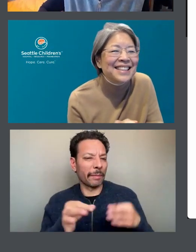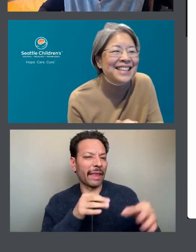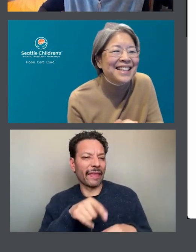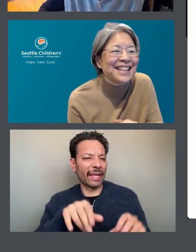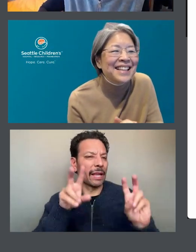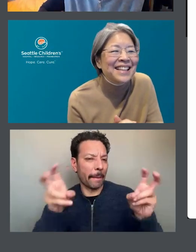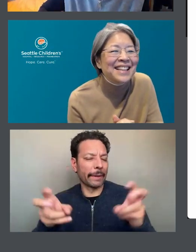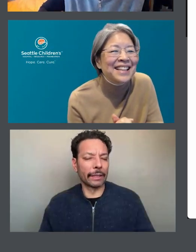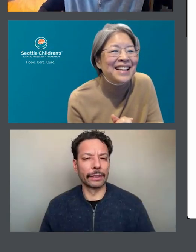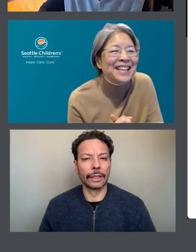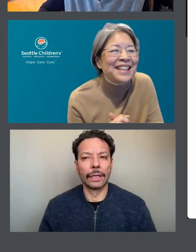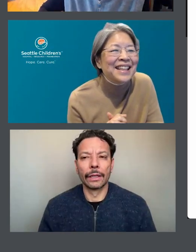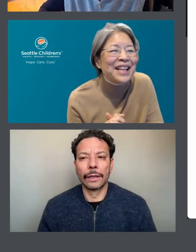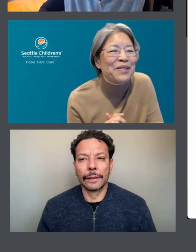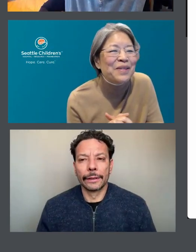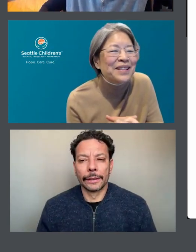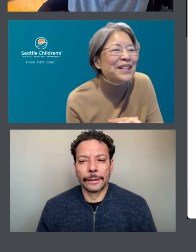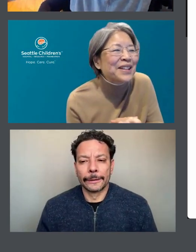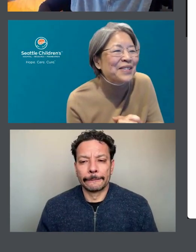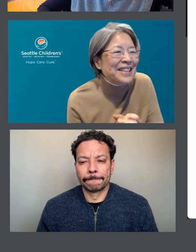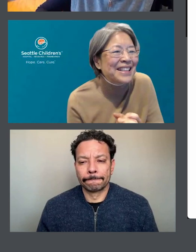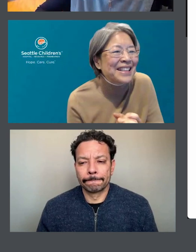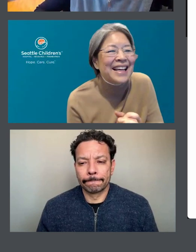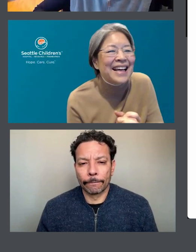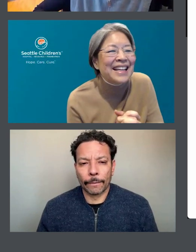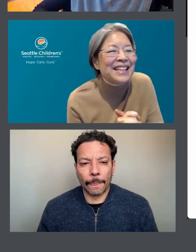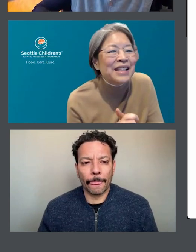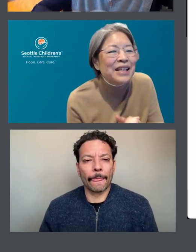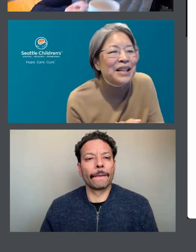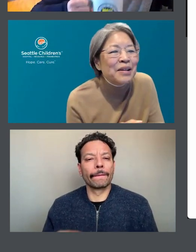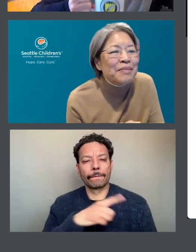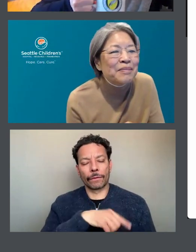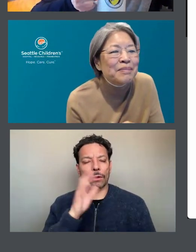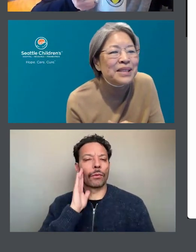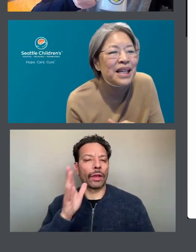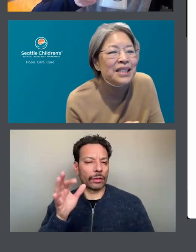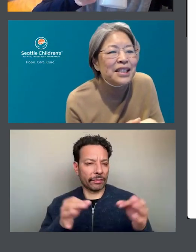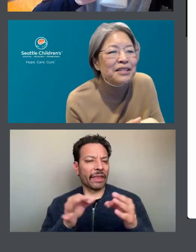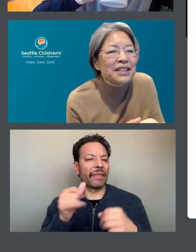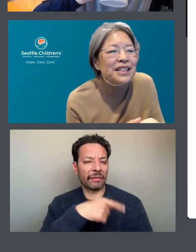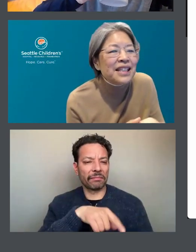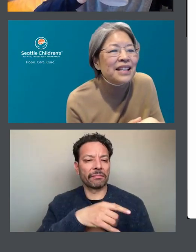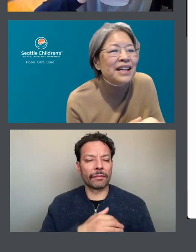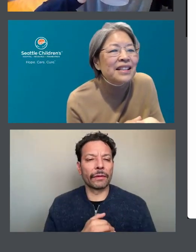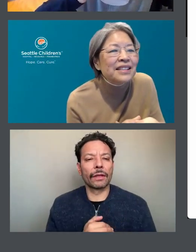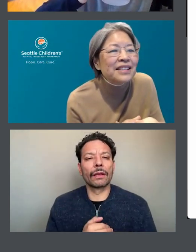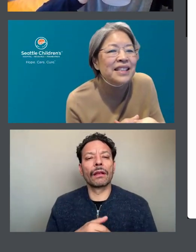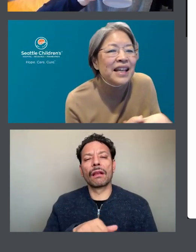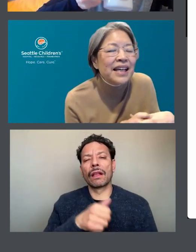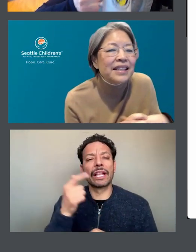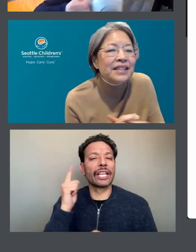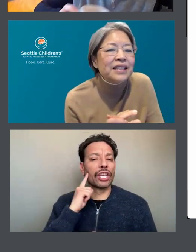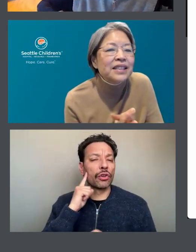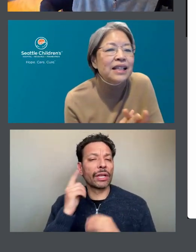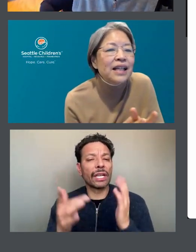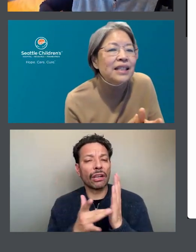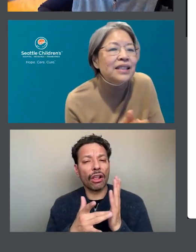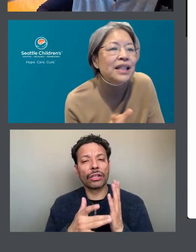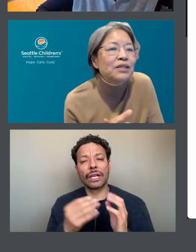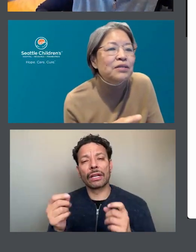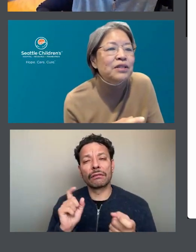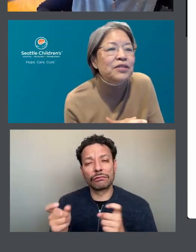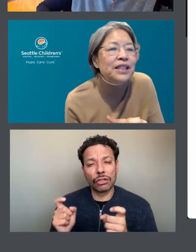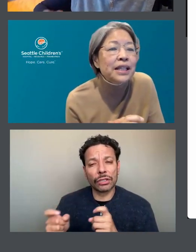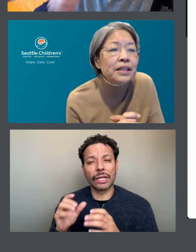topic completely. They will go into that. Besides hearing technology and